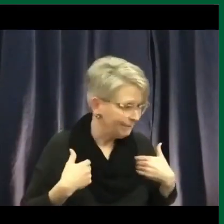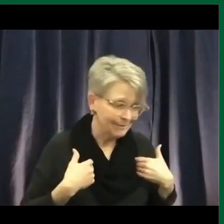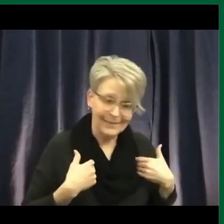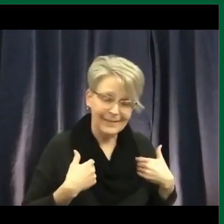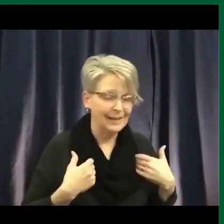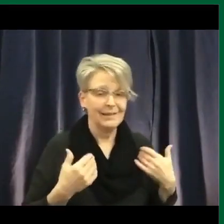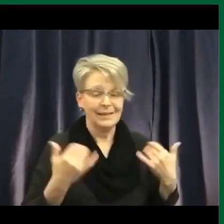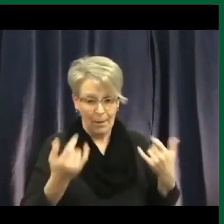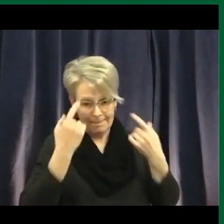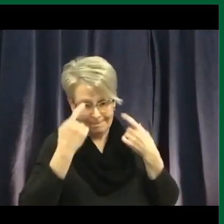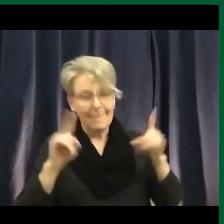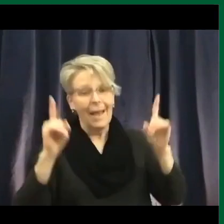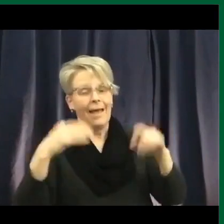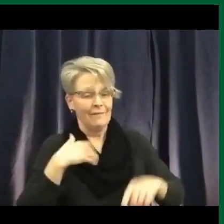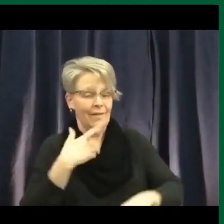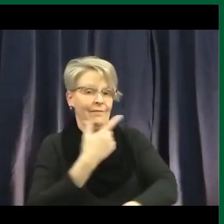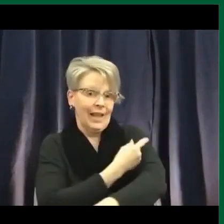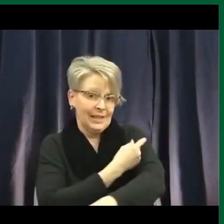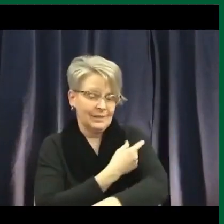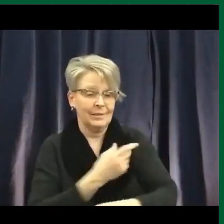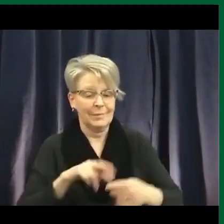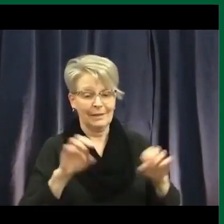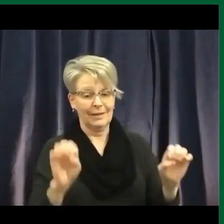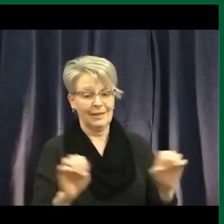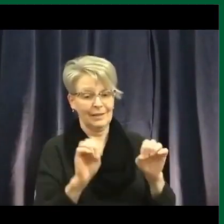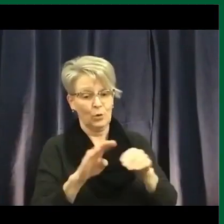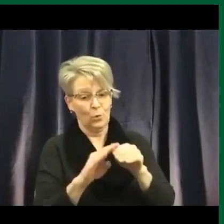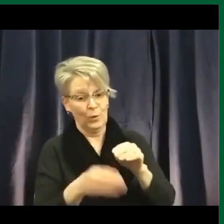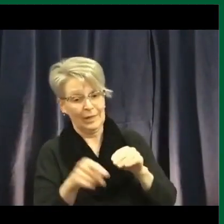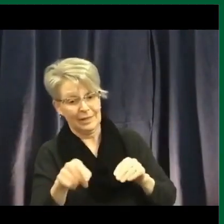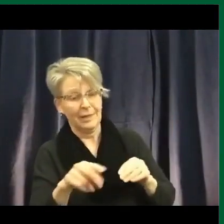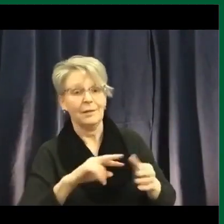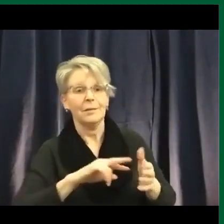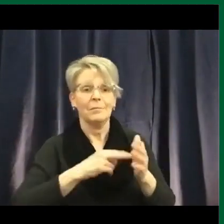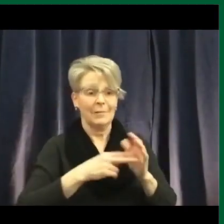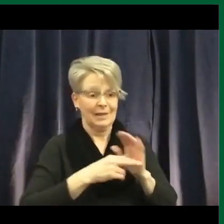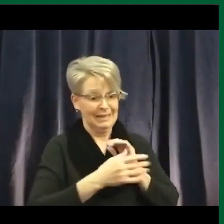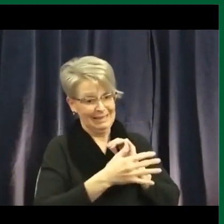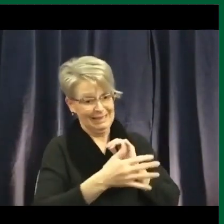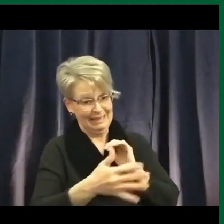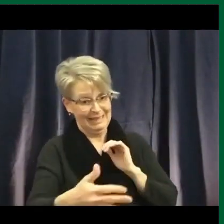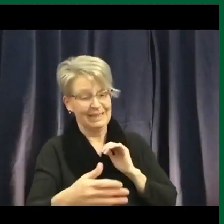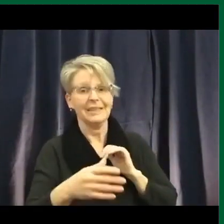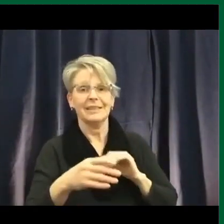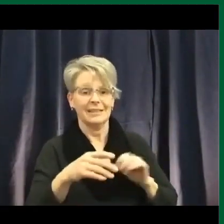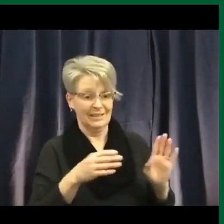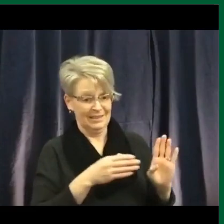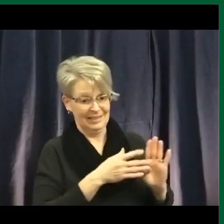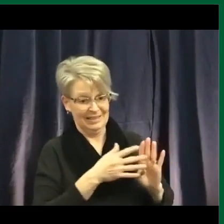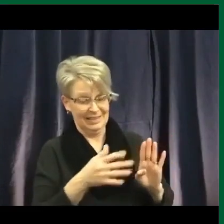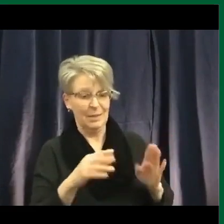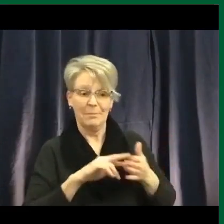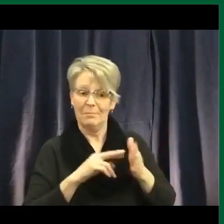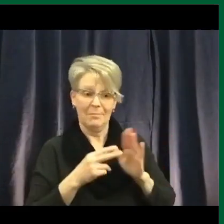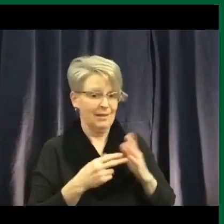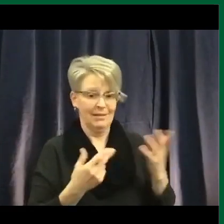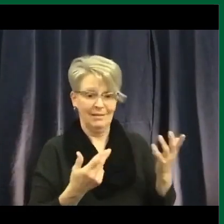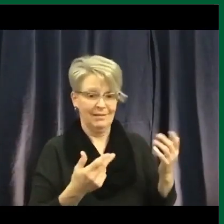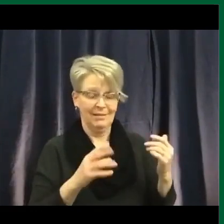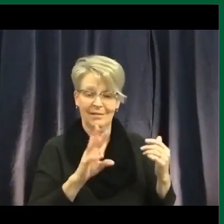to these vaccines. And by the Easter weekend, we will be vaccinating in that time period. We will be into our